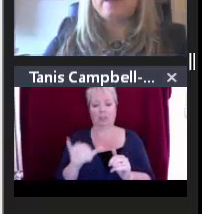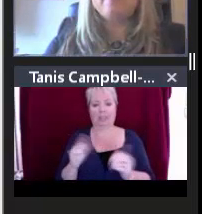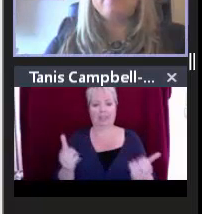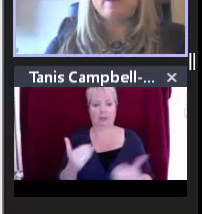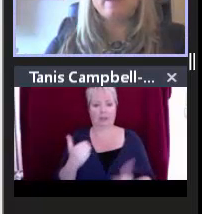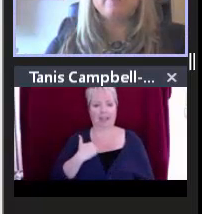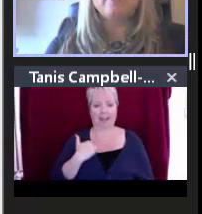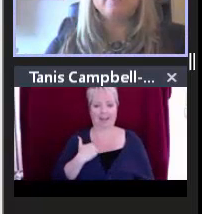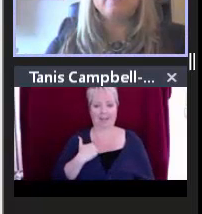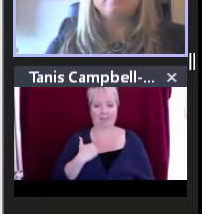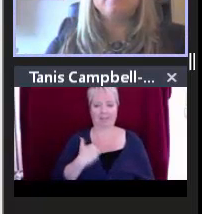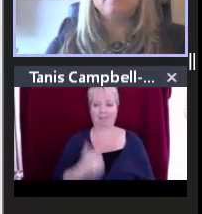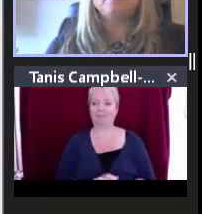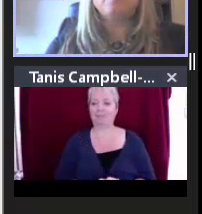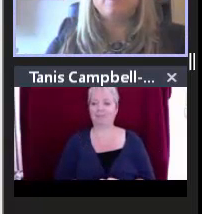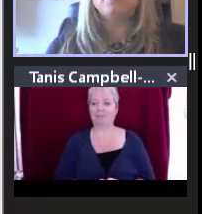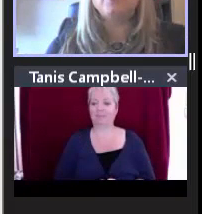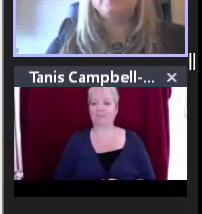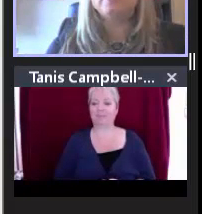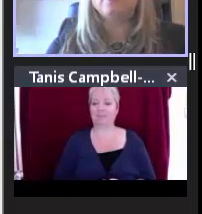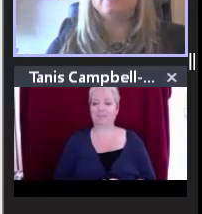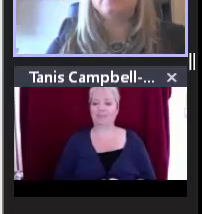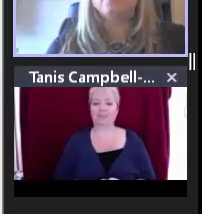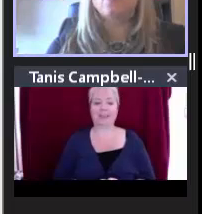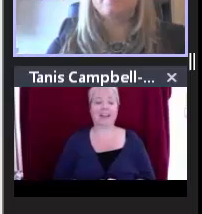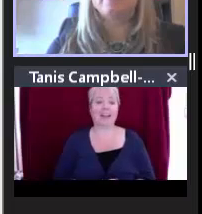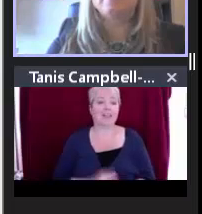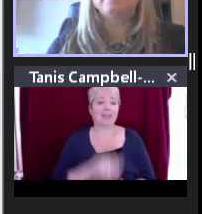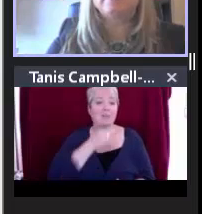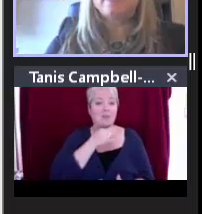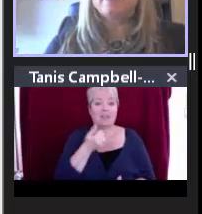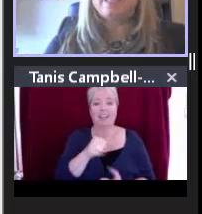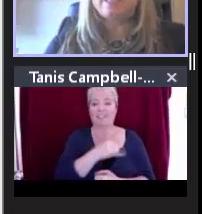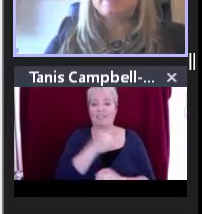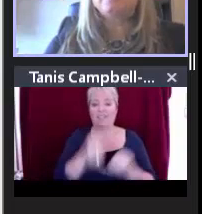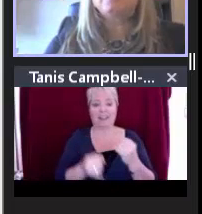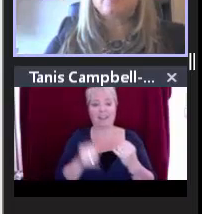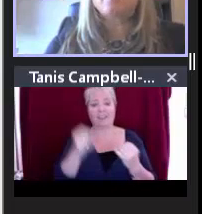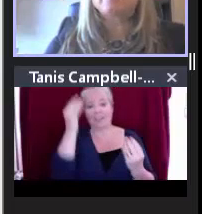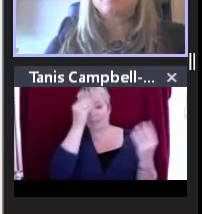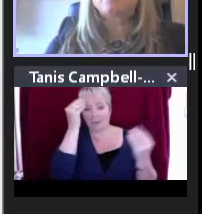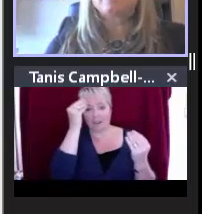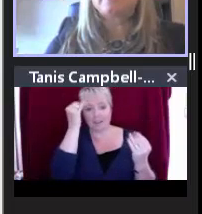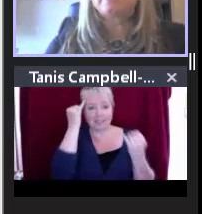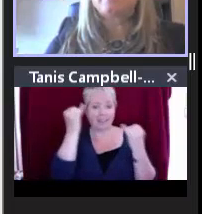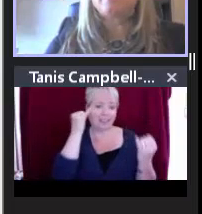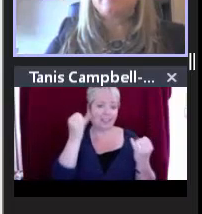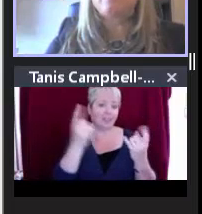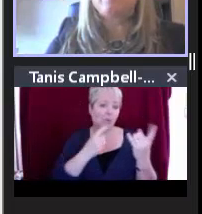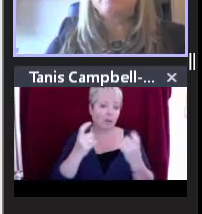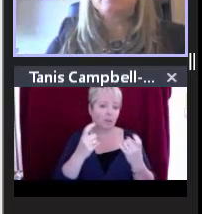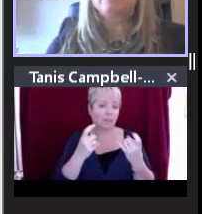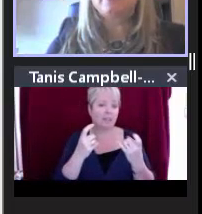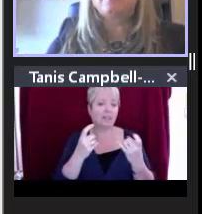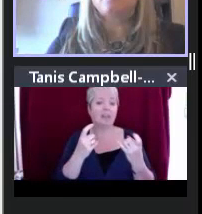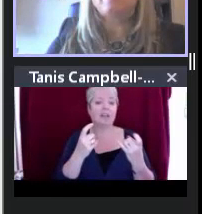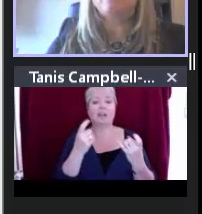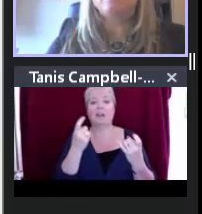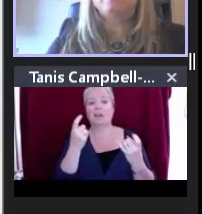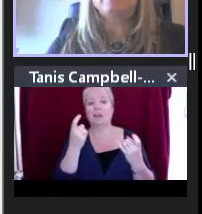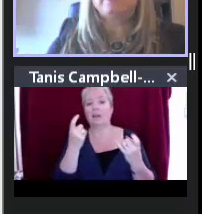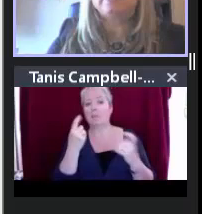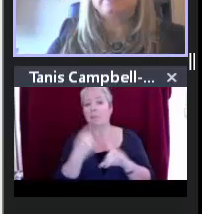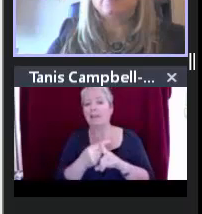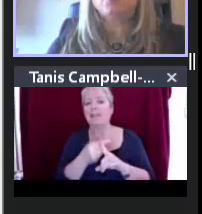Are there any final questions, thoughts, or comments? And I'm also wondering, what have you been able to take